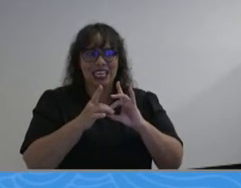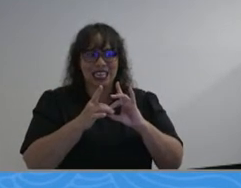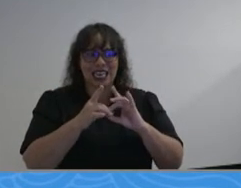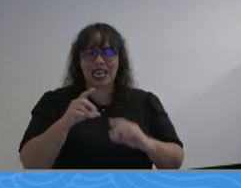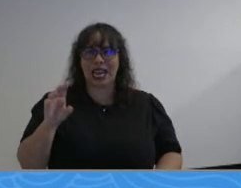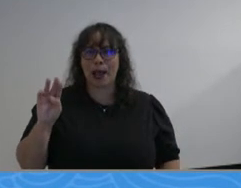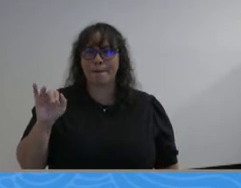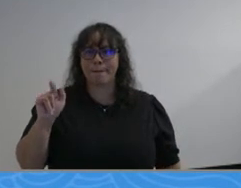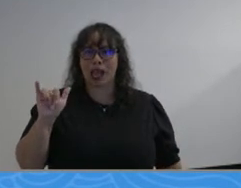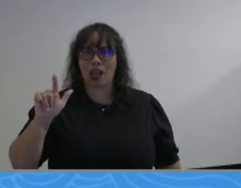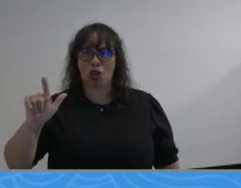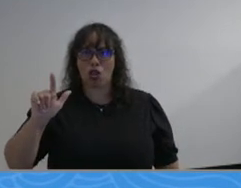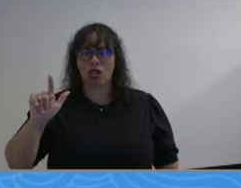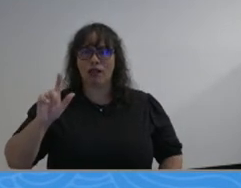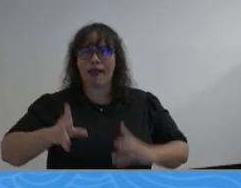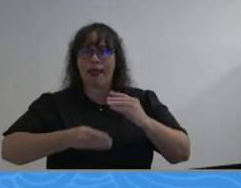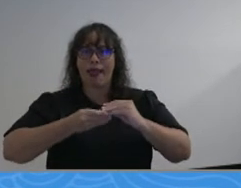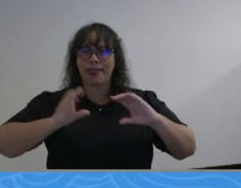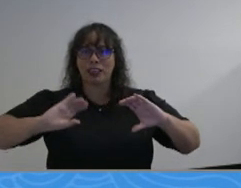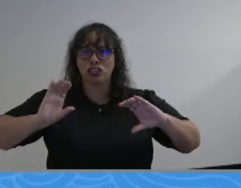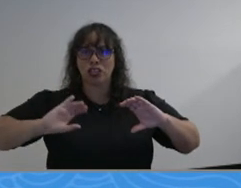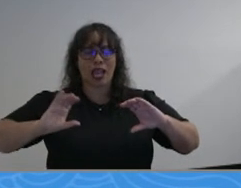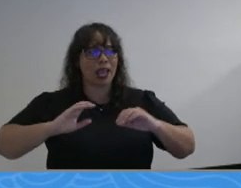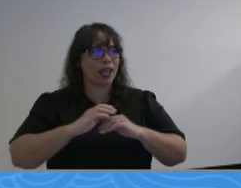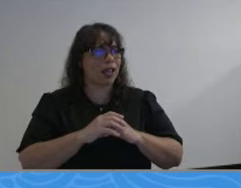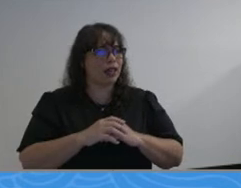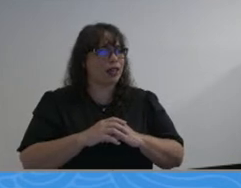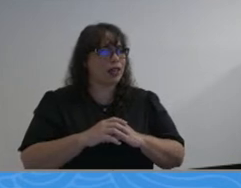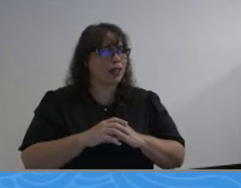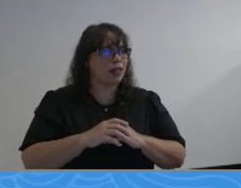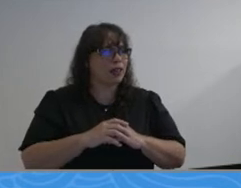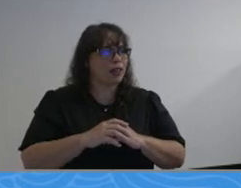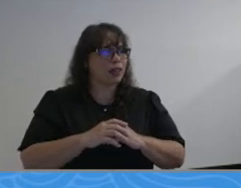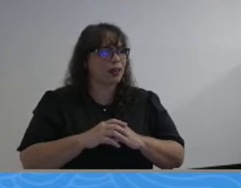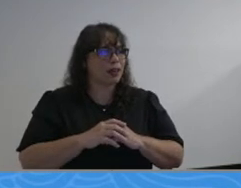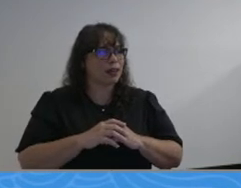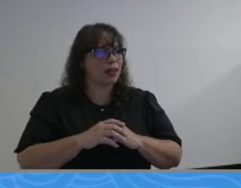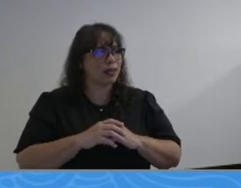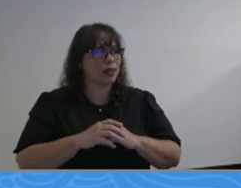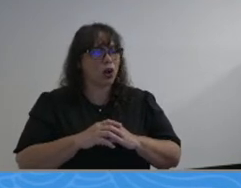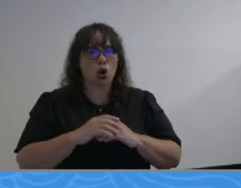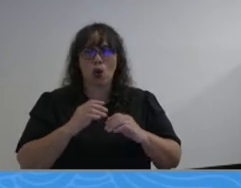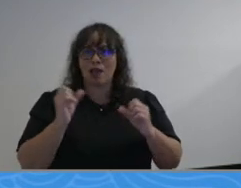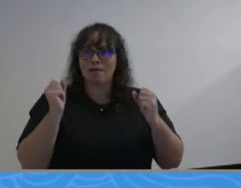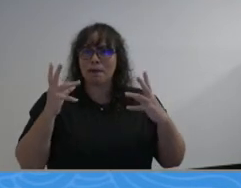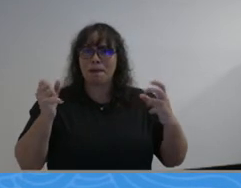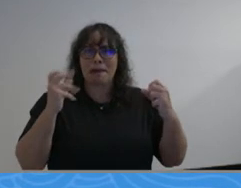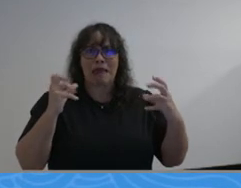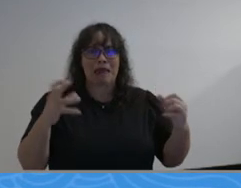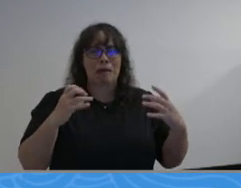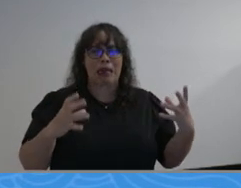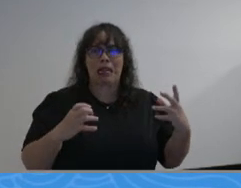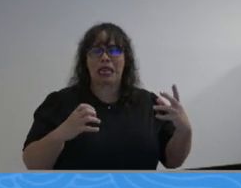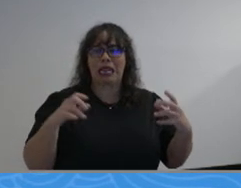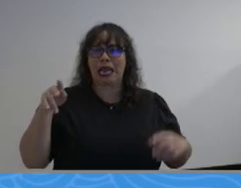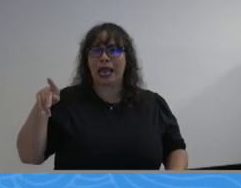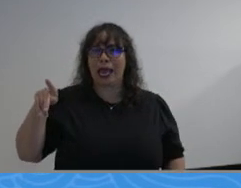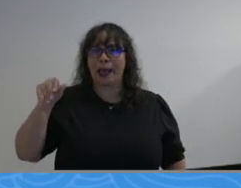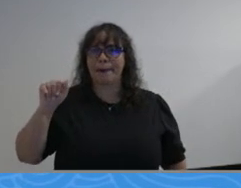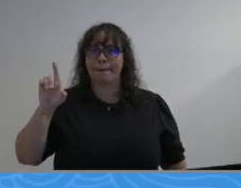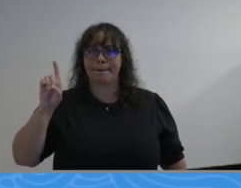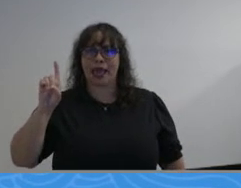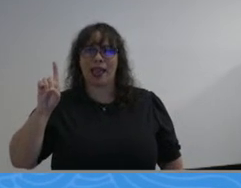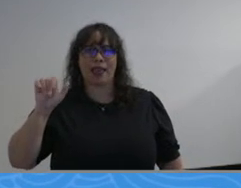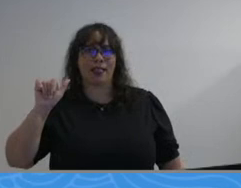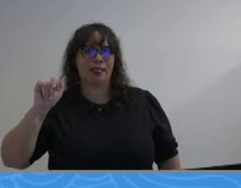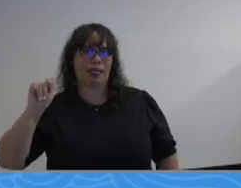Michael will be dropping in the chat. We have boards for social emotional learning, English language learners and language access, and Black and Pacific